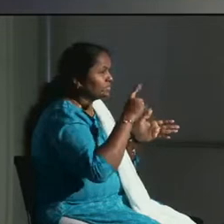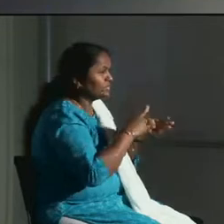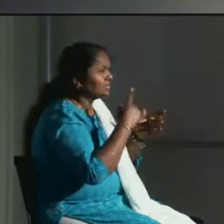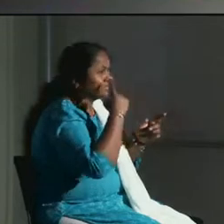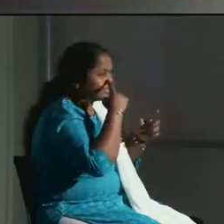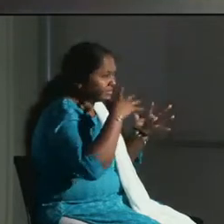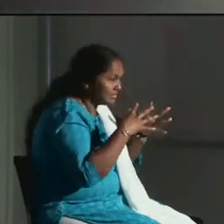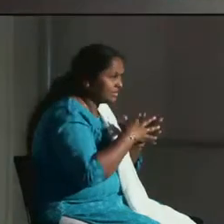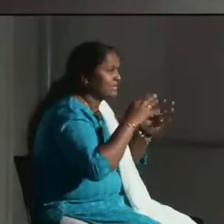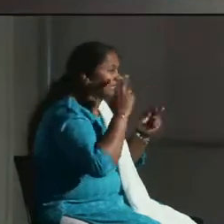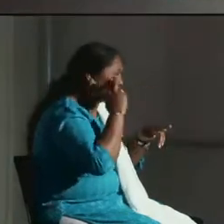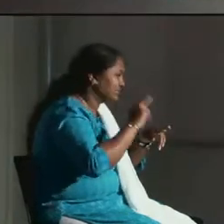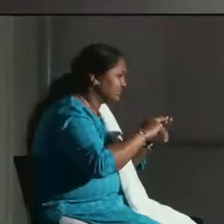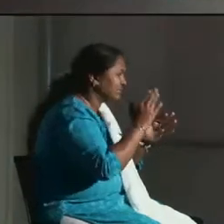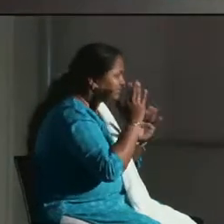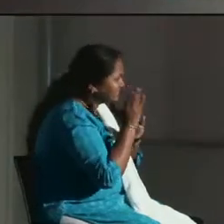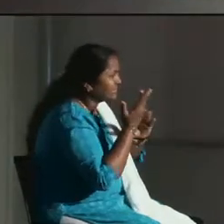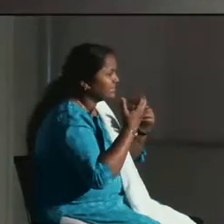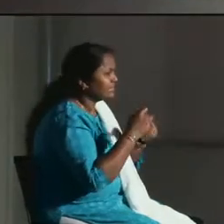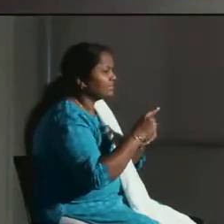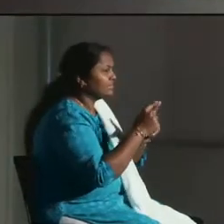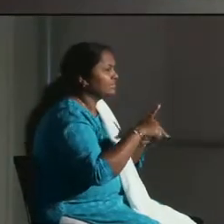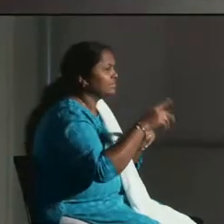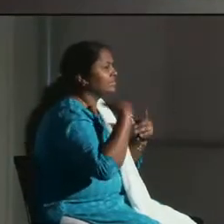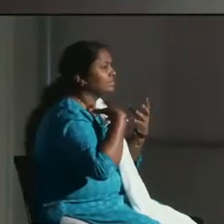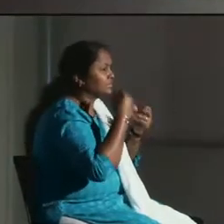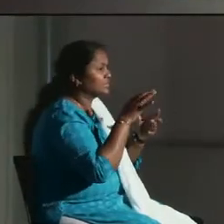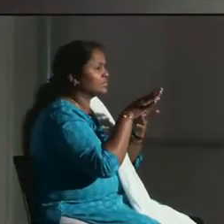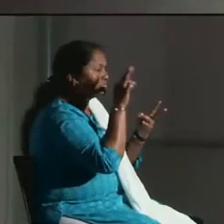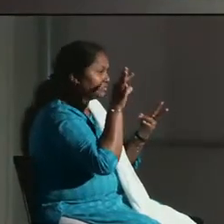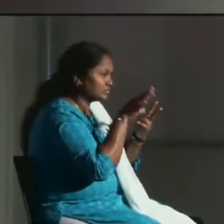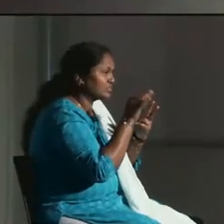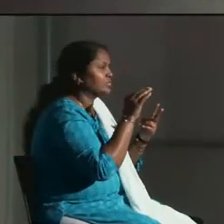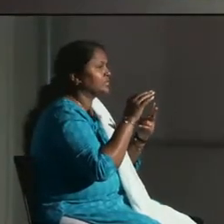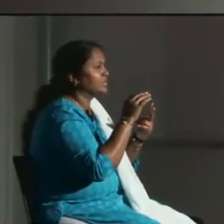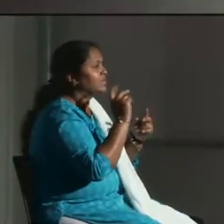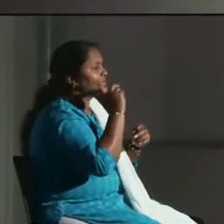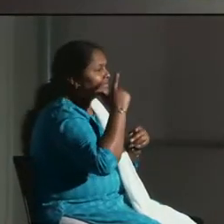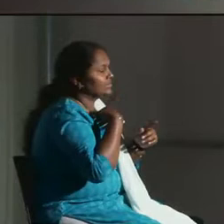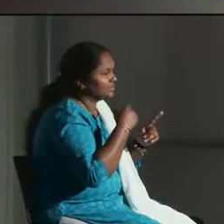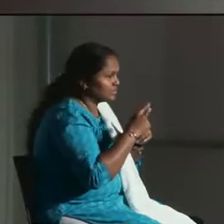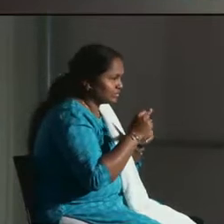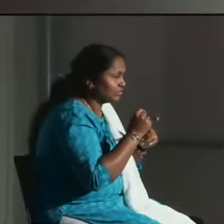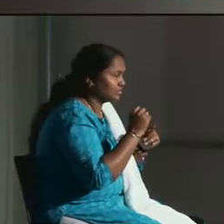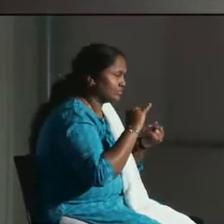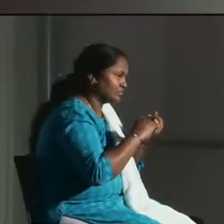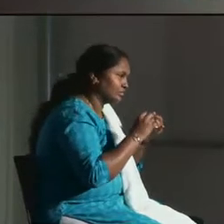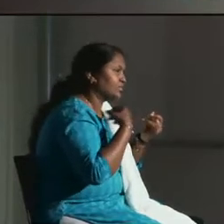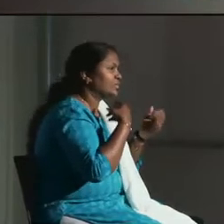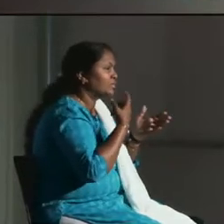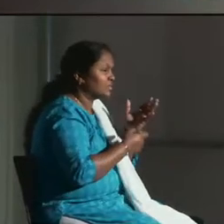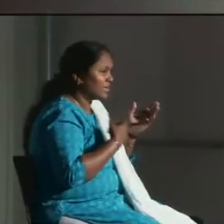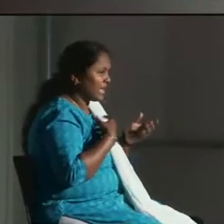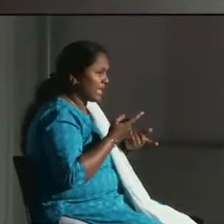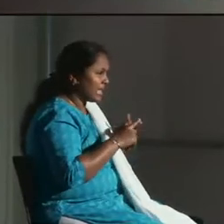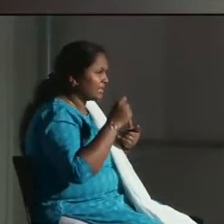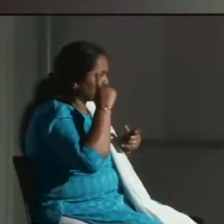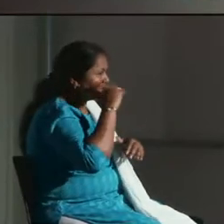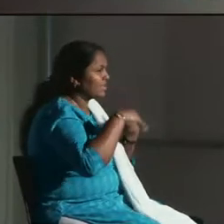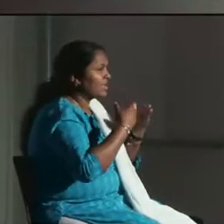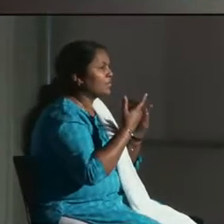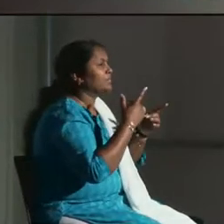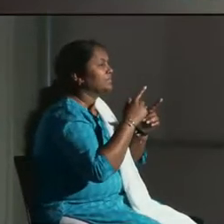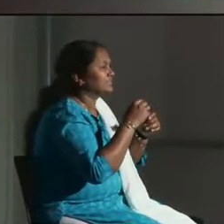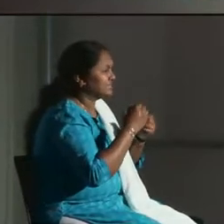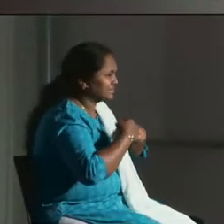sleeping in public spaces with the choice and leisure to do so. And what would happen to our public spaces